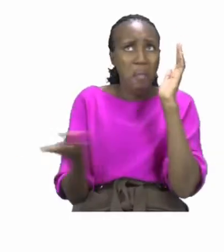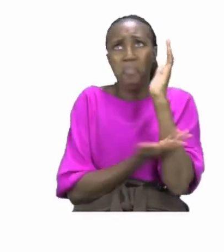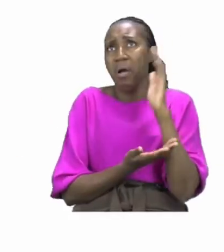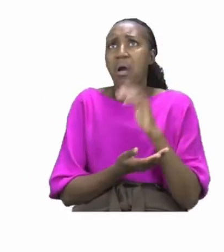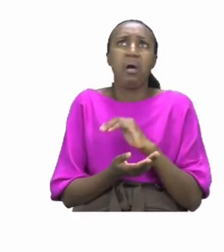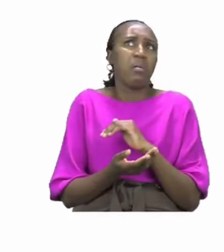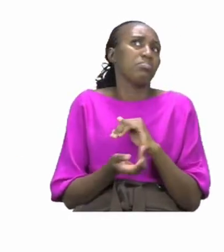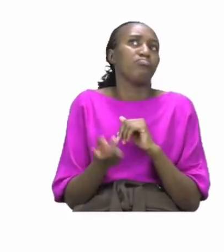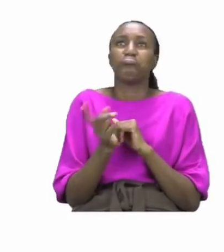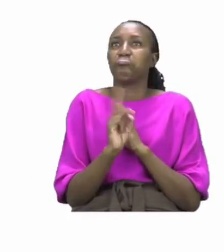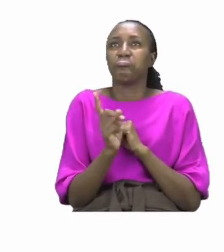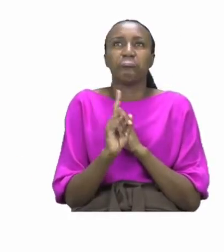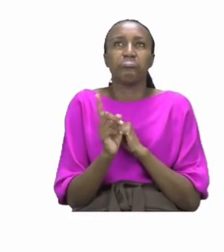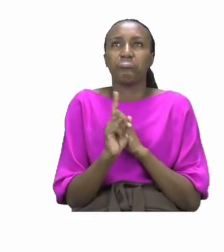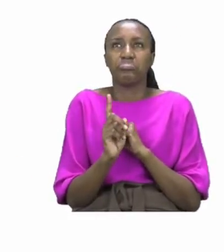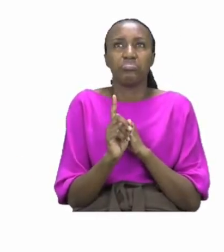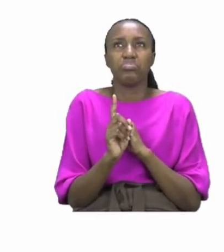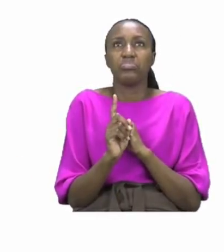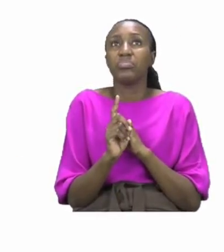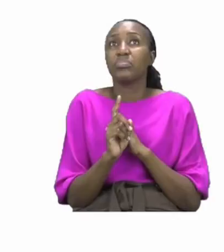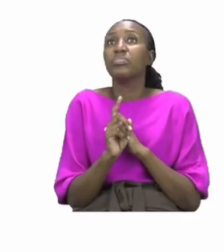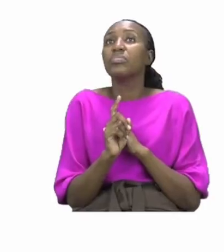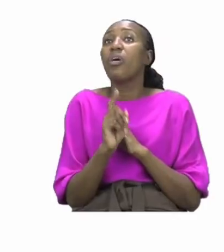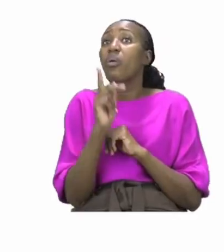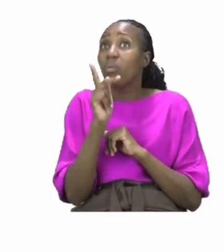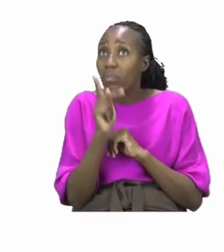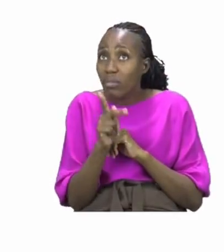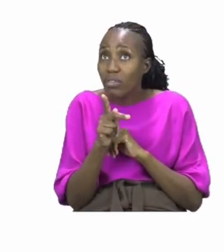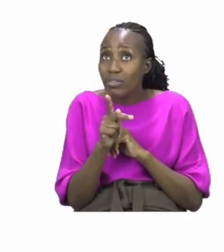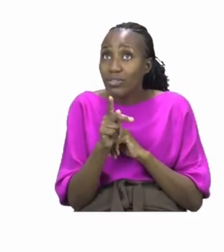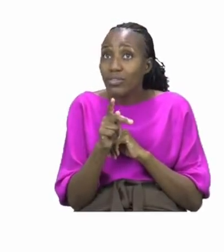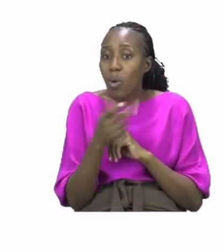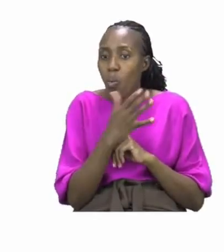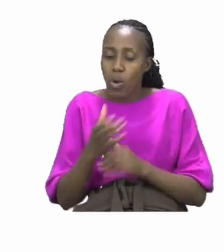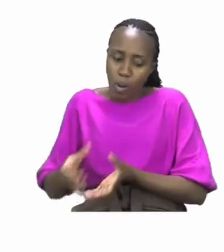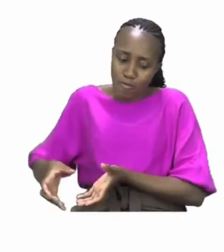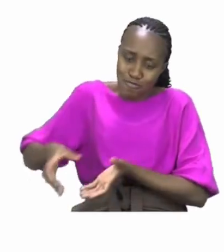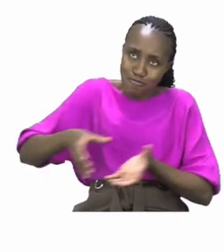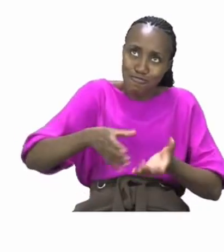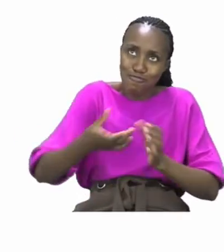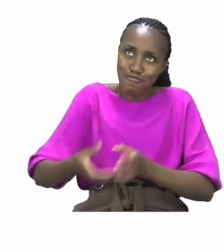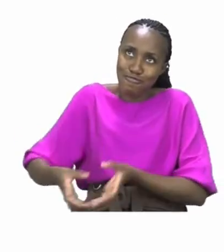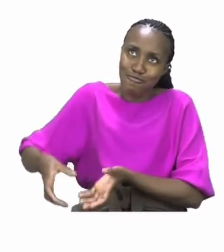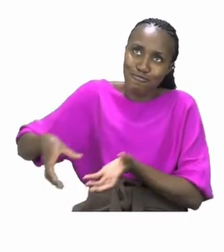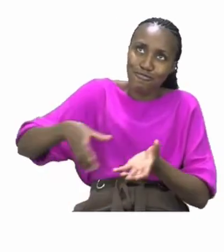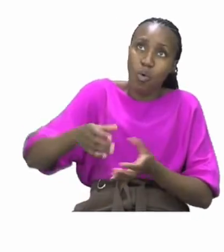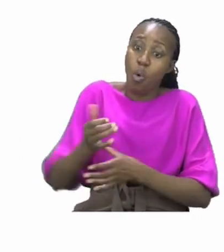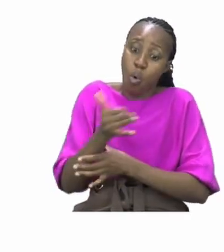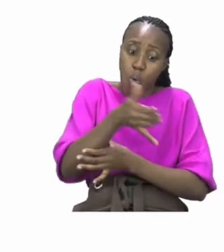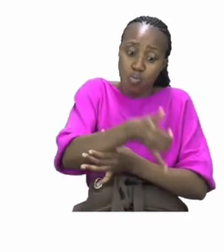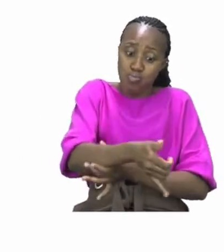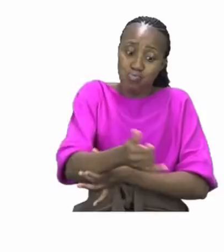down, and also making sure that they have enough water so that they can continue to